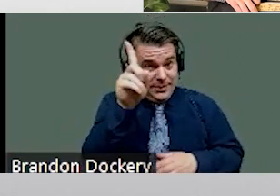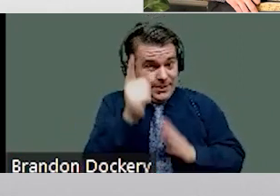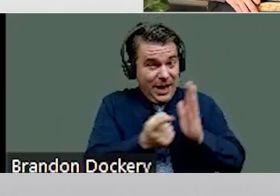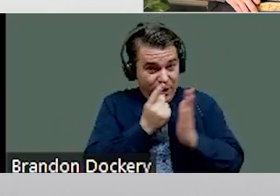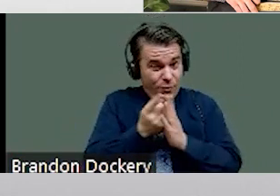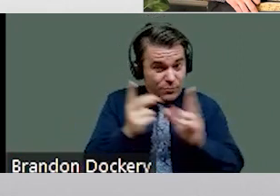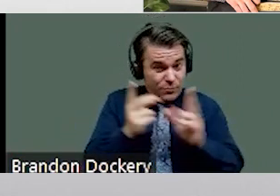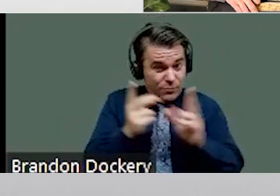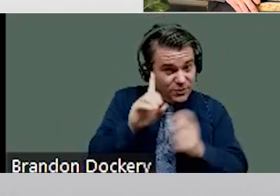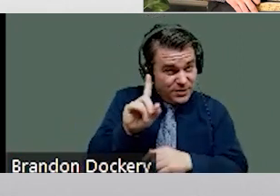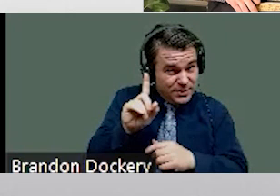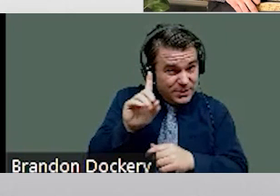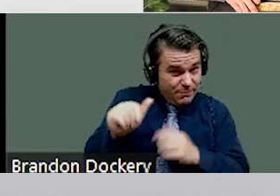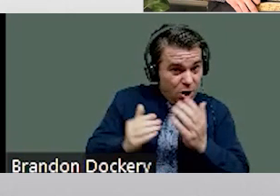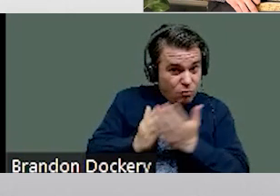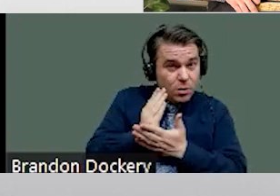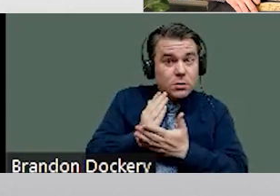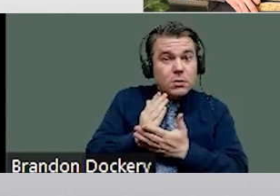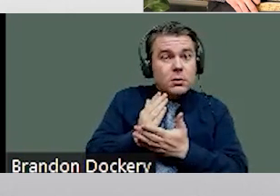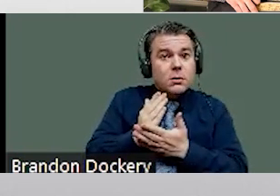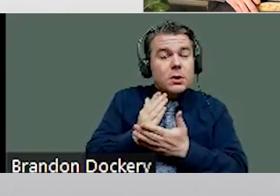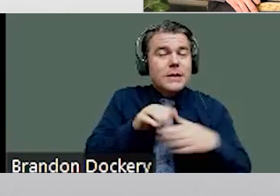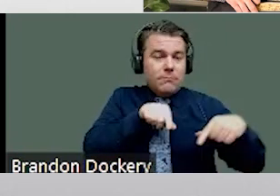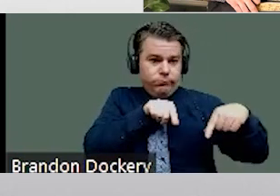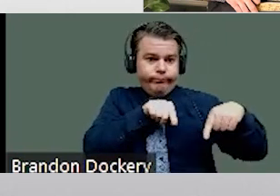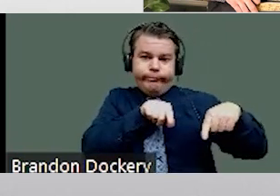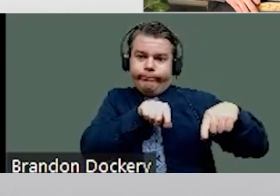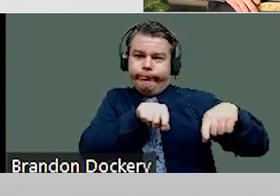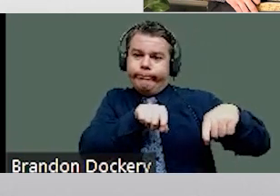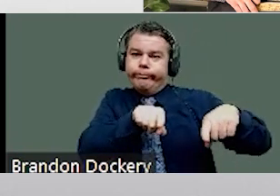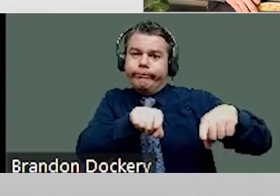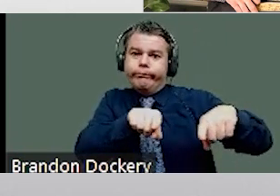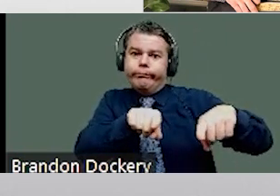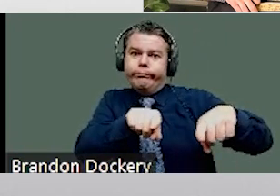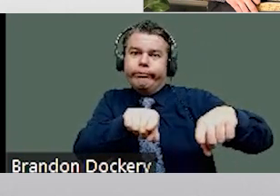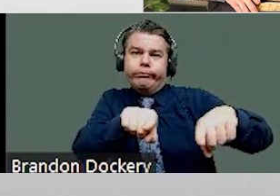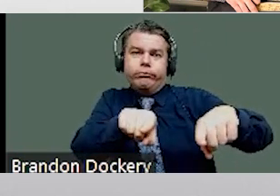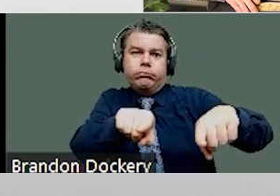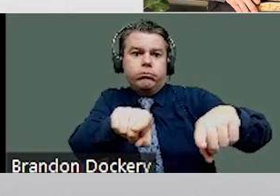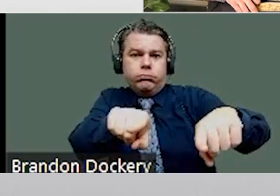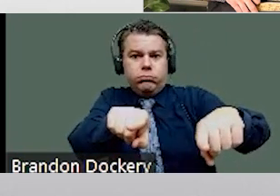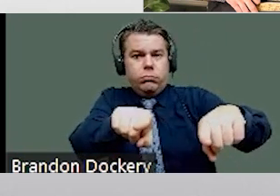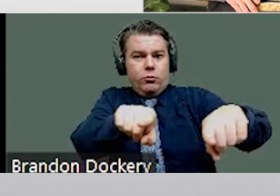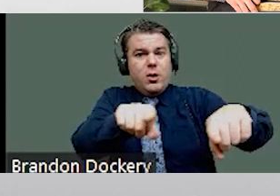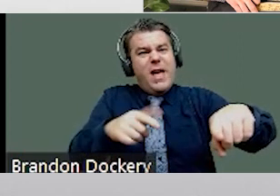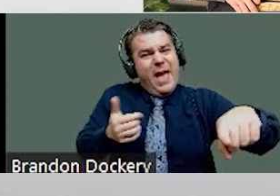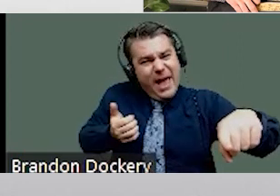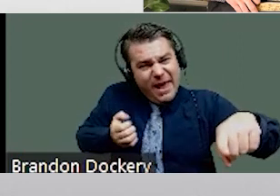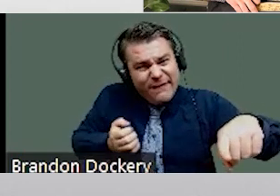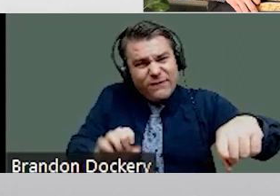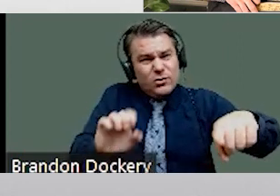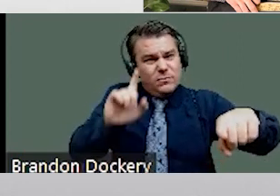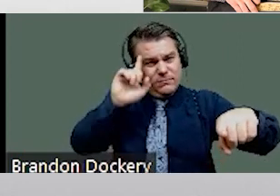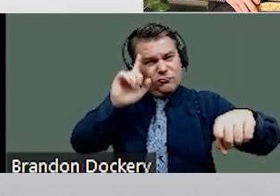hour, disability rights, this is happening alongside real strides to